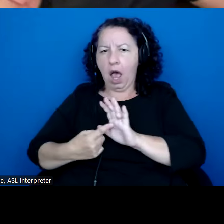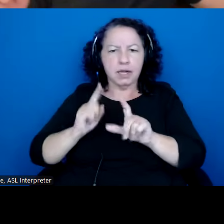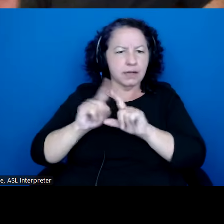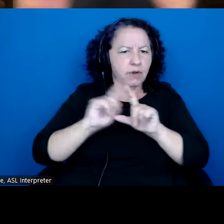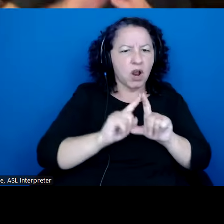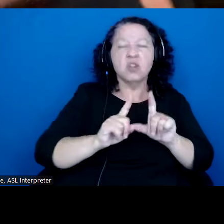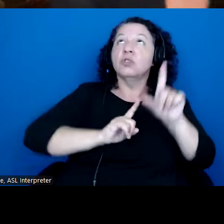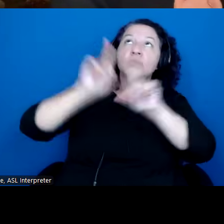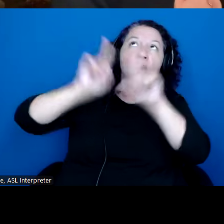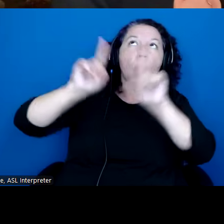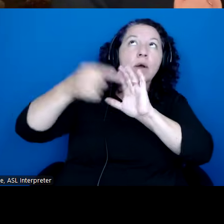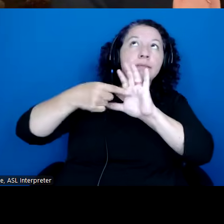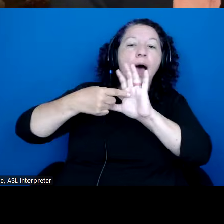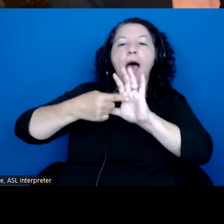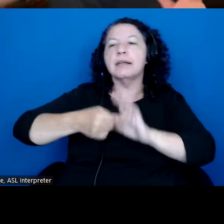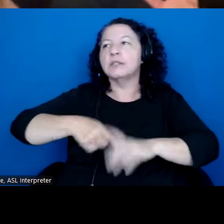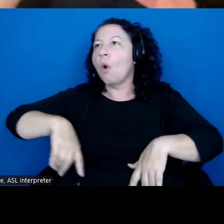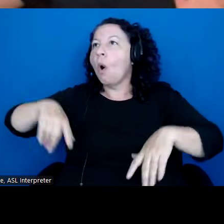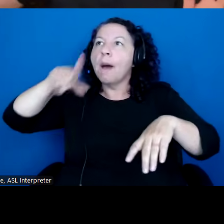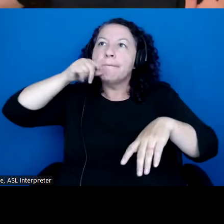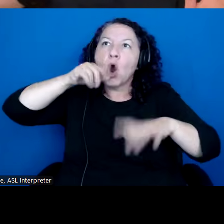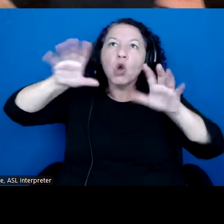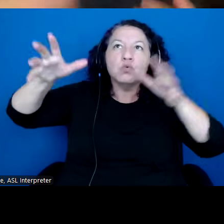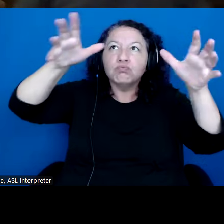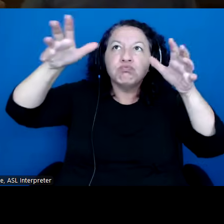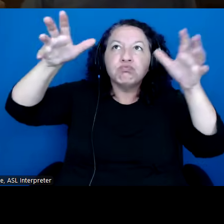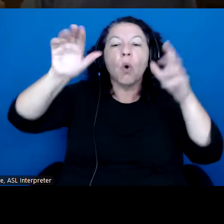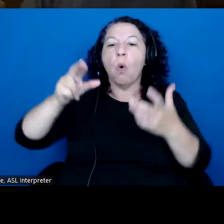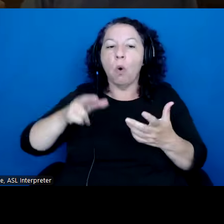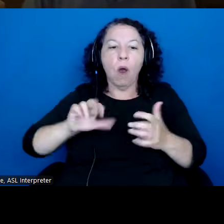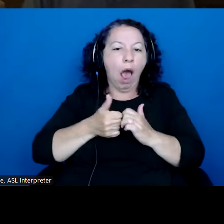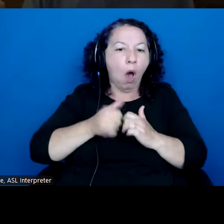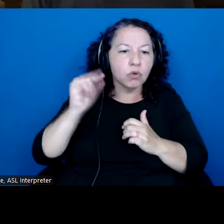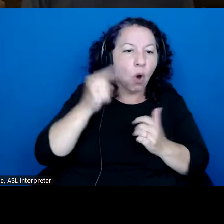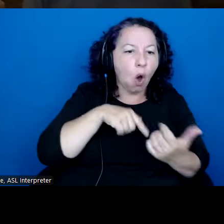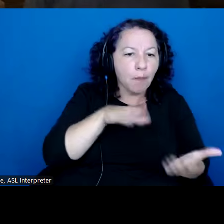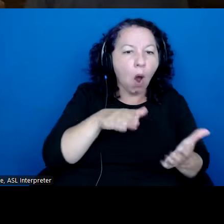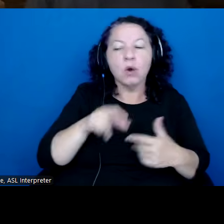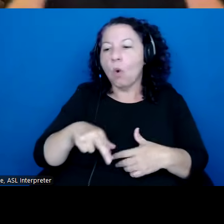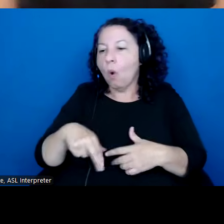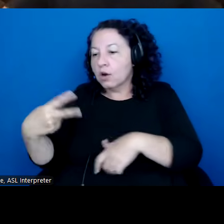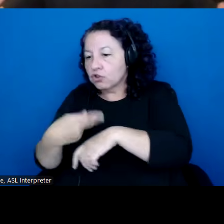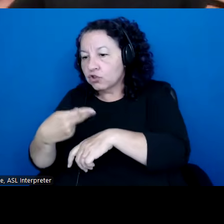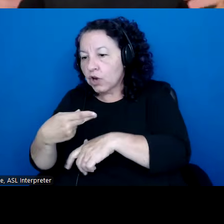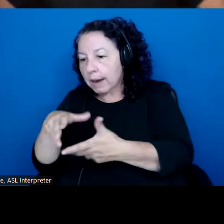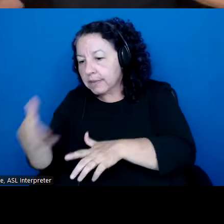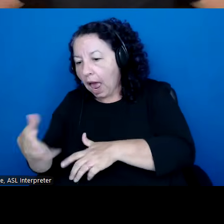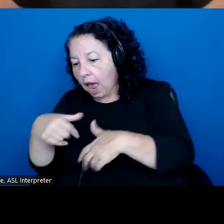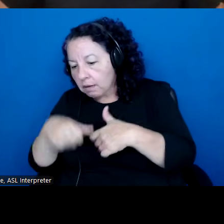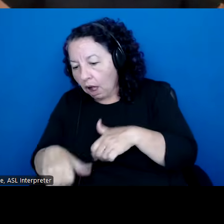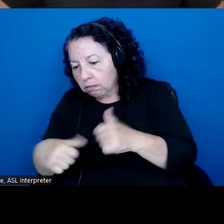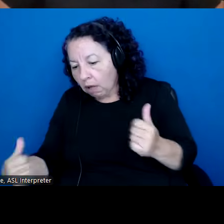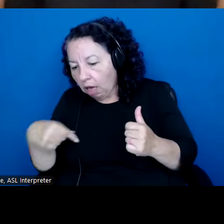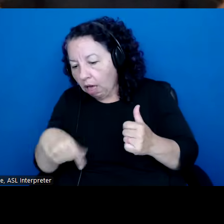the stars or in the flight of a flock of birds or the way a dog barked or in the entrails of sheep. And so you had all these omens. It was a